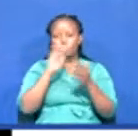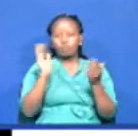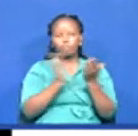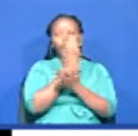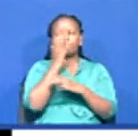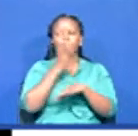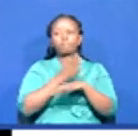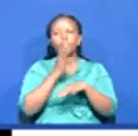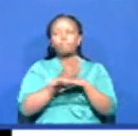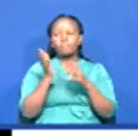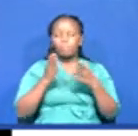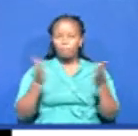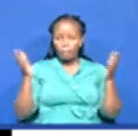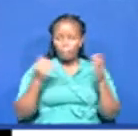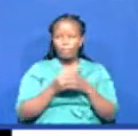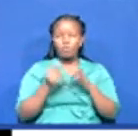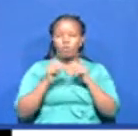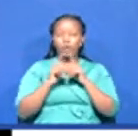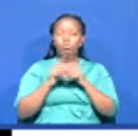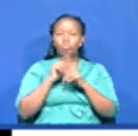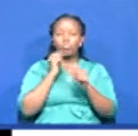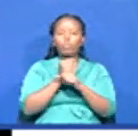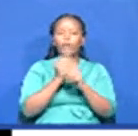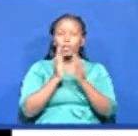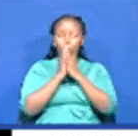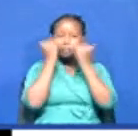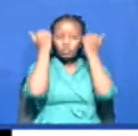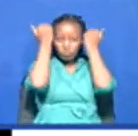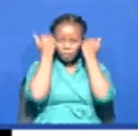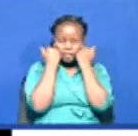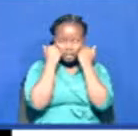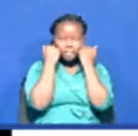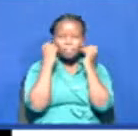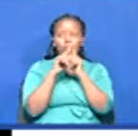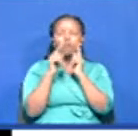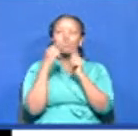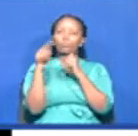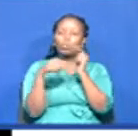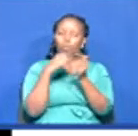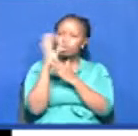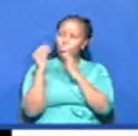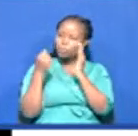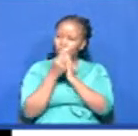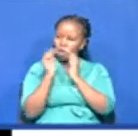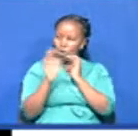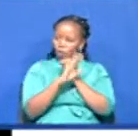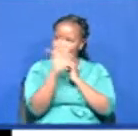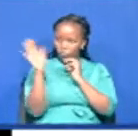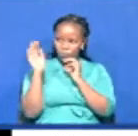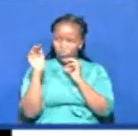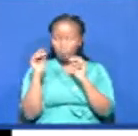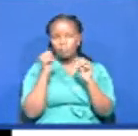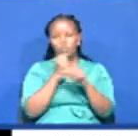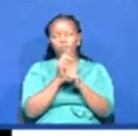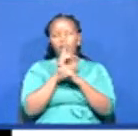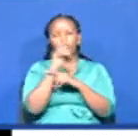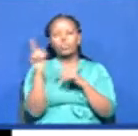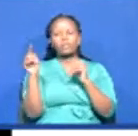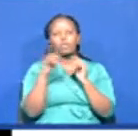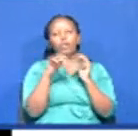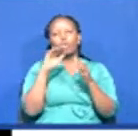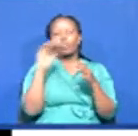We've collaborated, like we said, with the judiciary, and we continue with all of you in this room to fight it in one way or